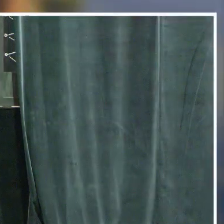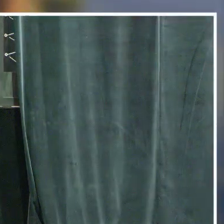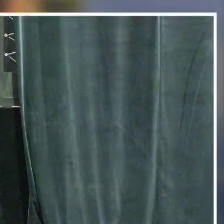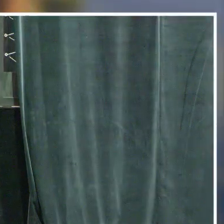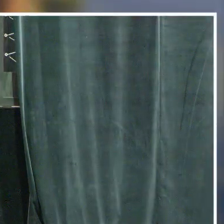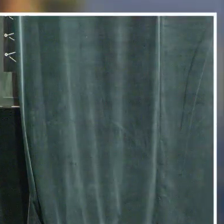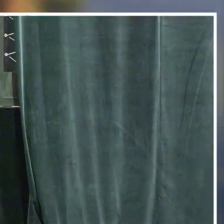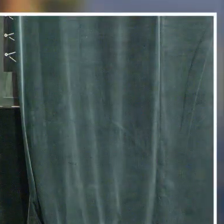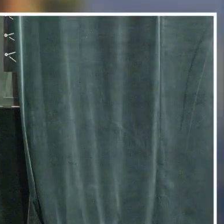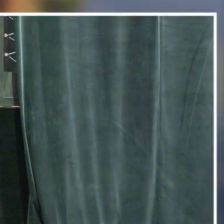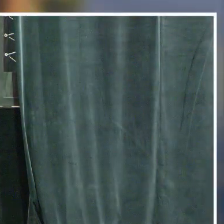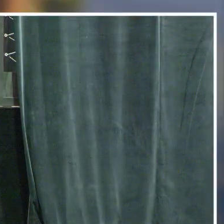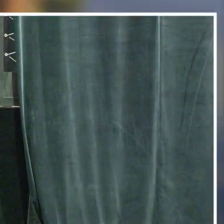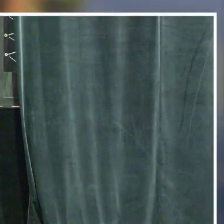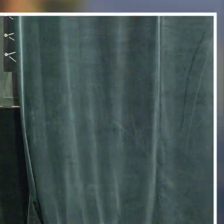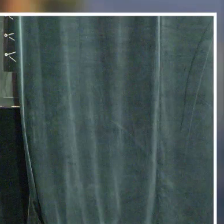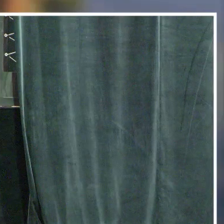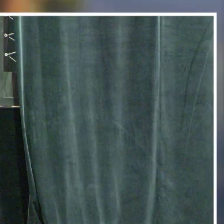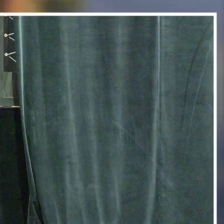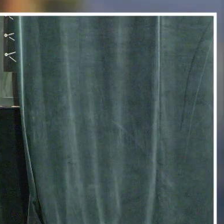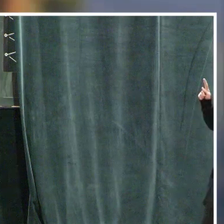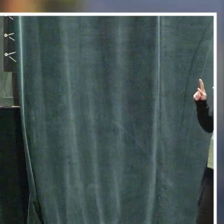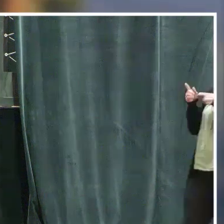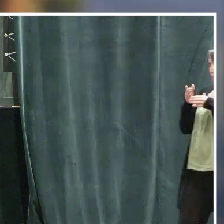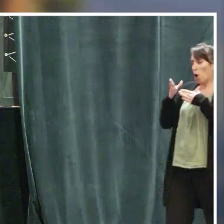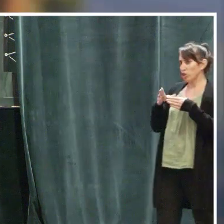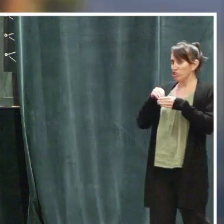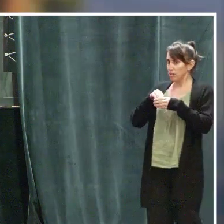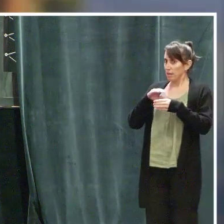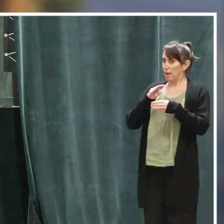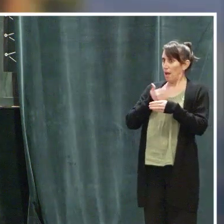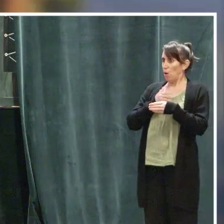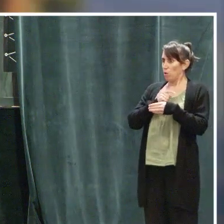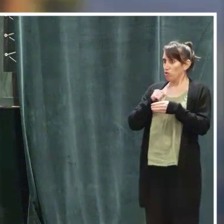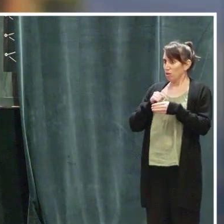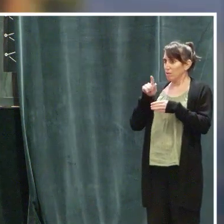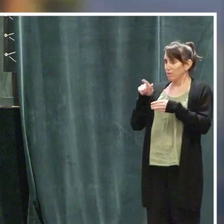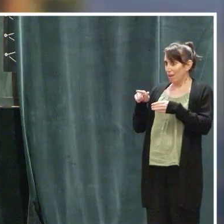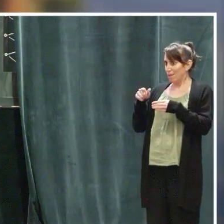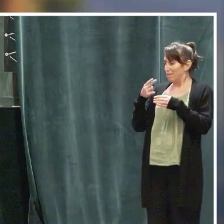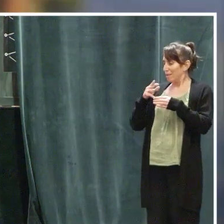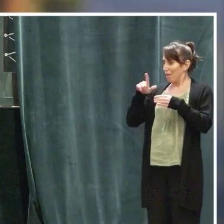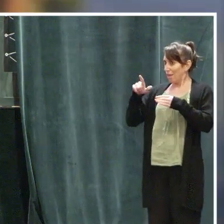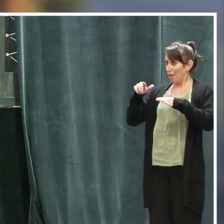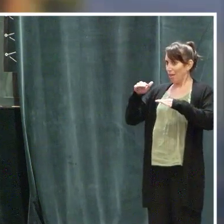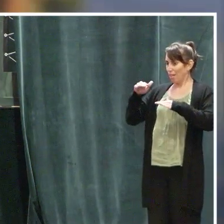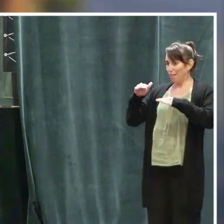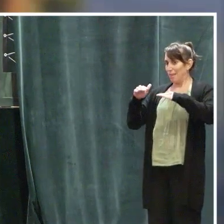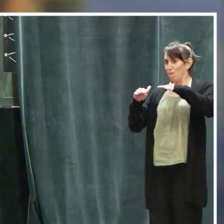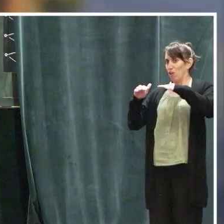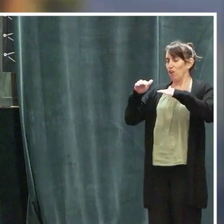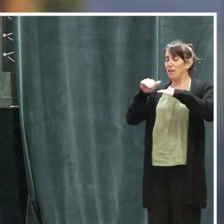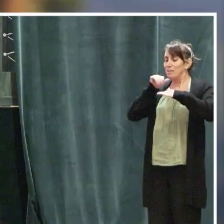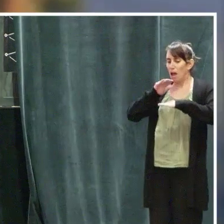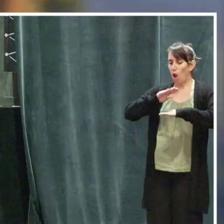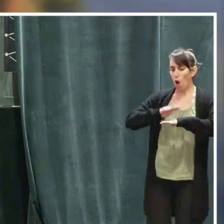that and for achieving that. It is a cantilevered extension. It's not at the water level, but